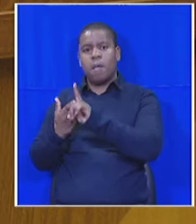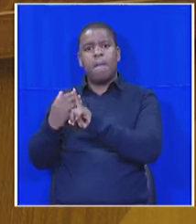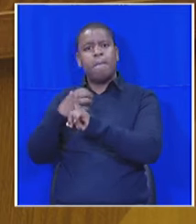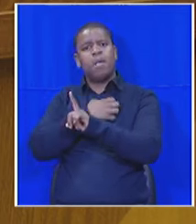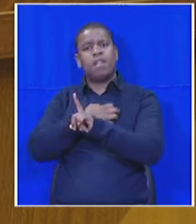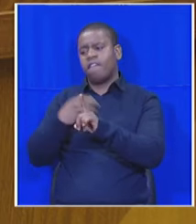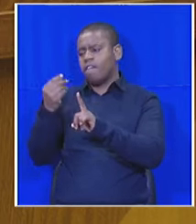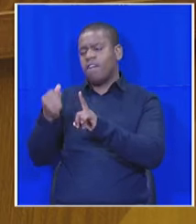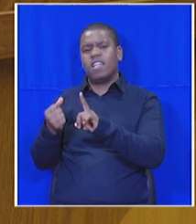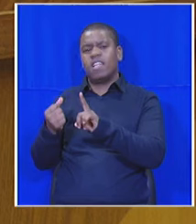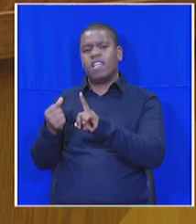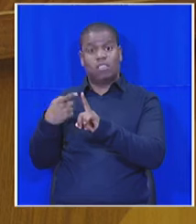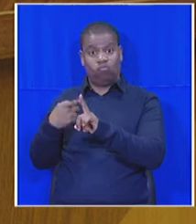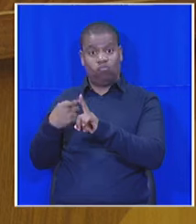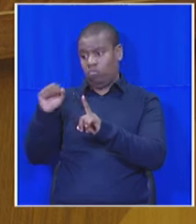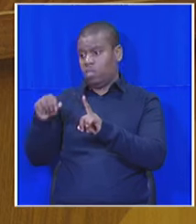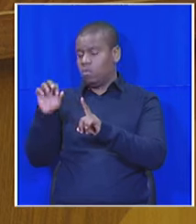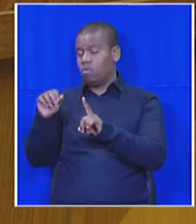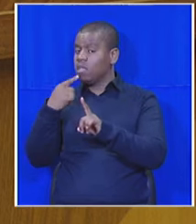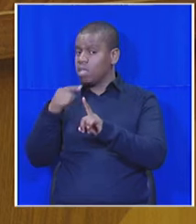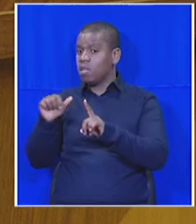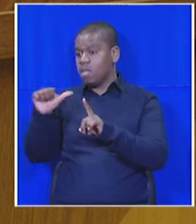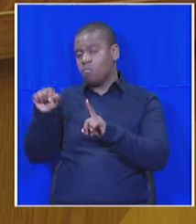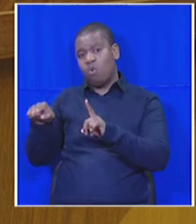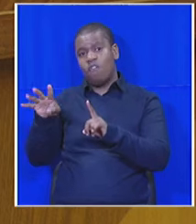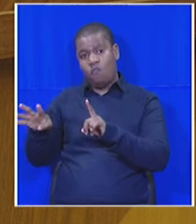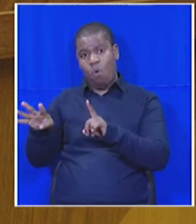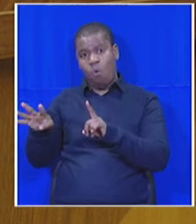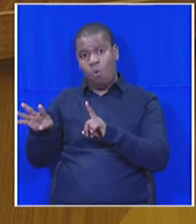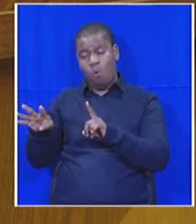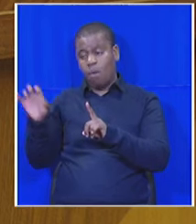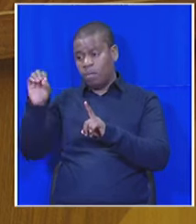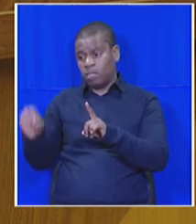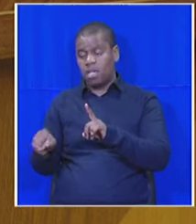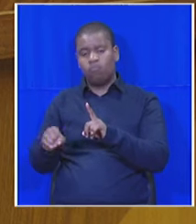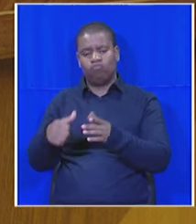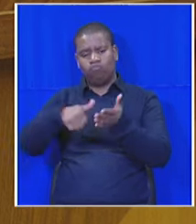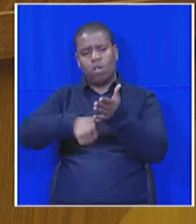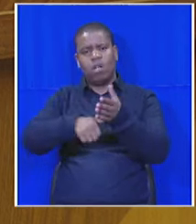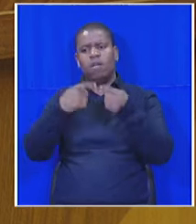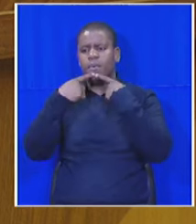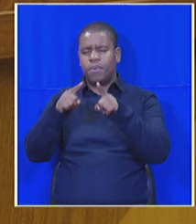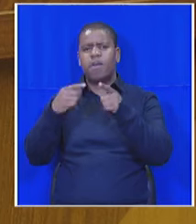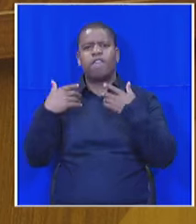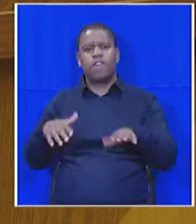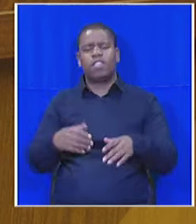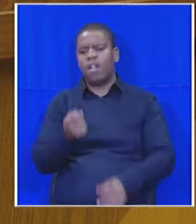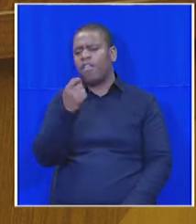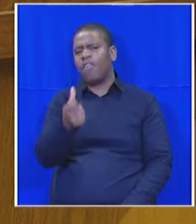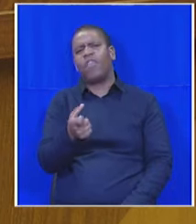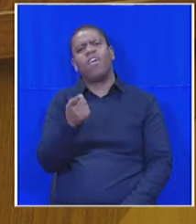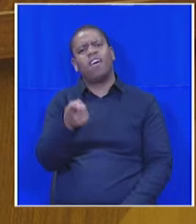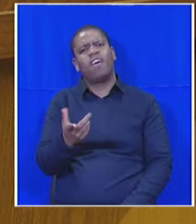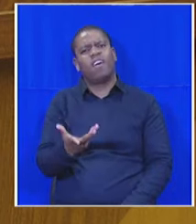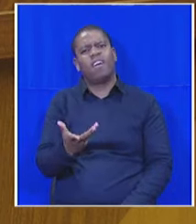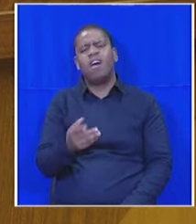this year, when the 6.4% increase in grants was announced, falls short of the just